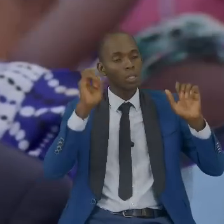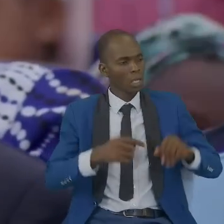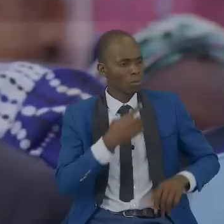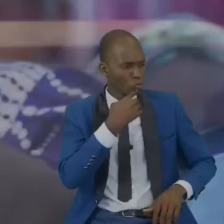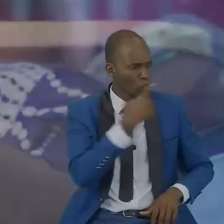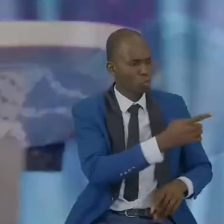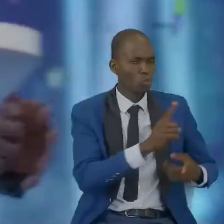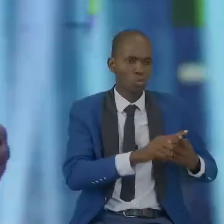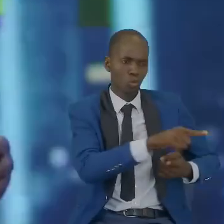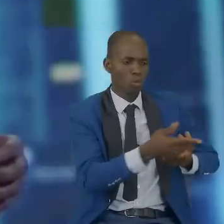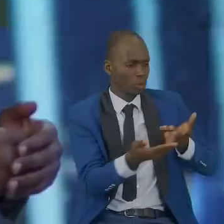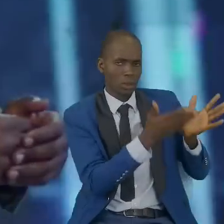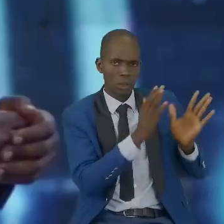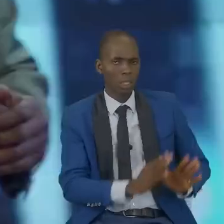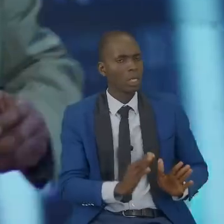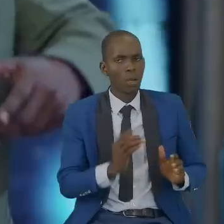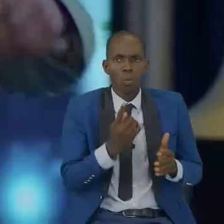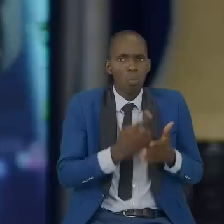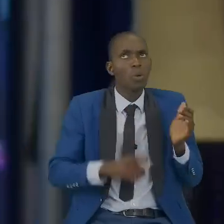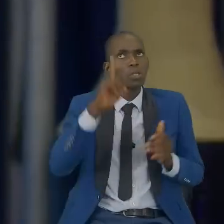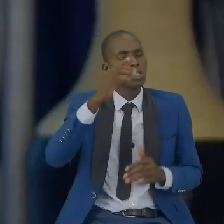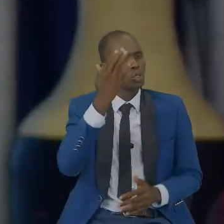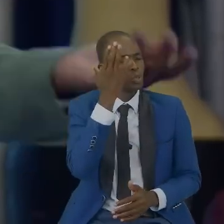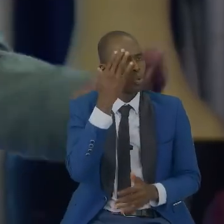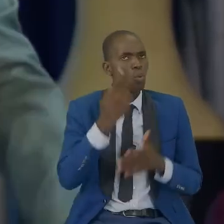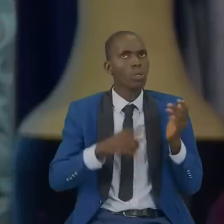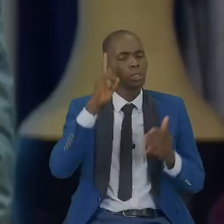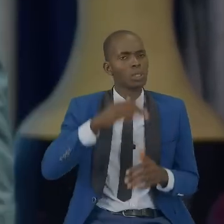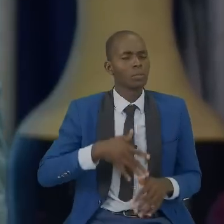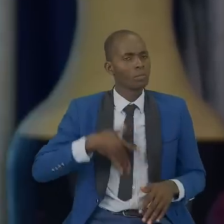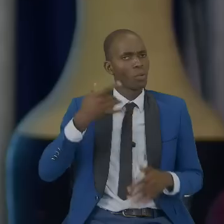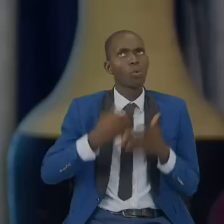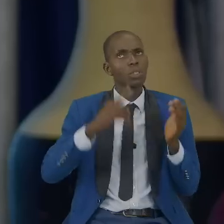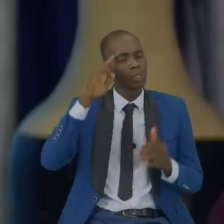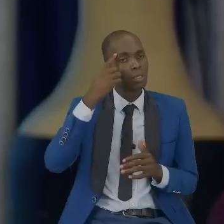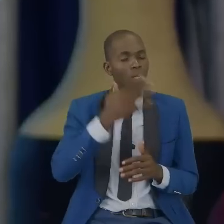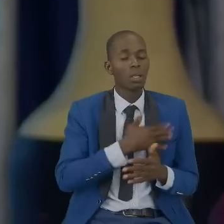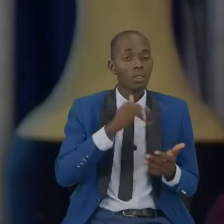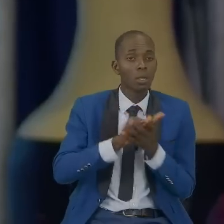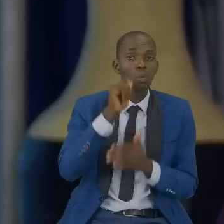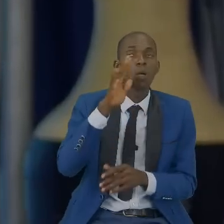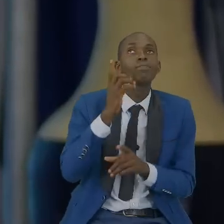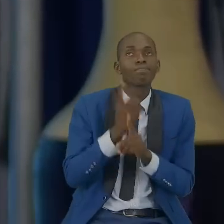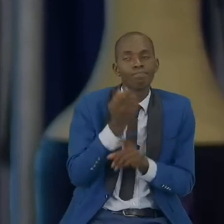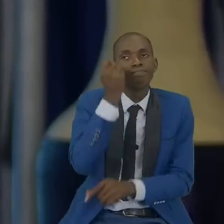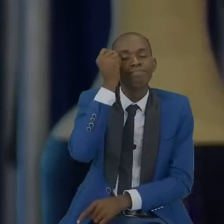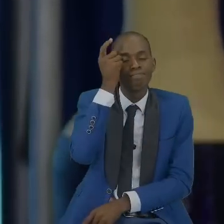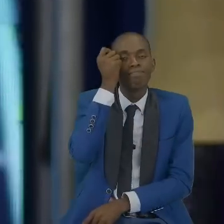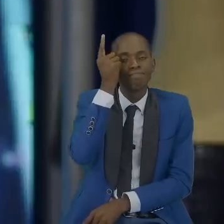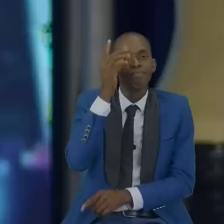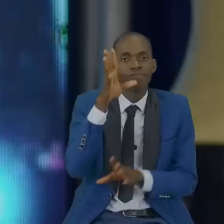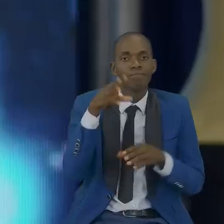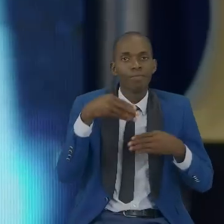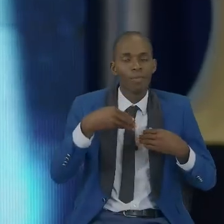are, and what your life looks like. And the woman understood. Look at verse 27. In